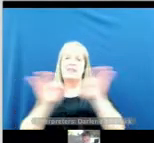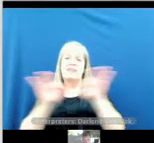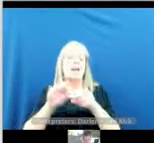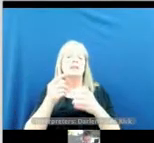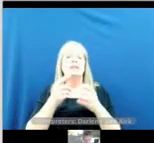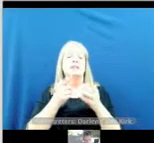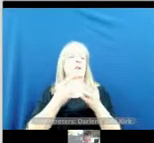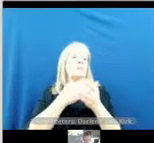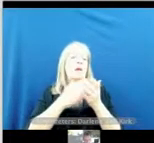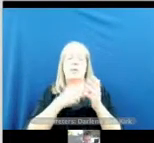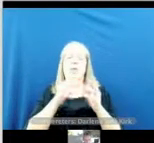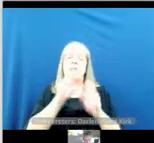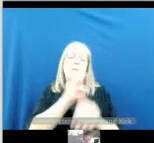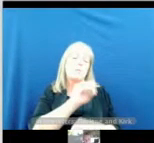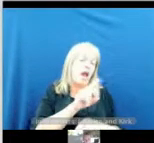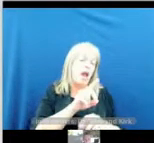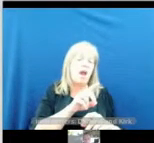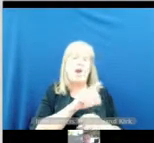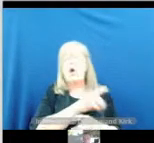functional vision.